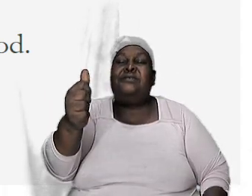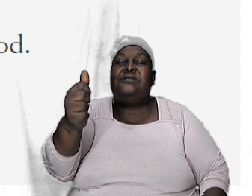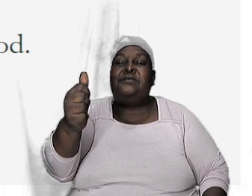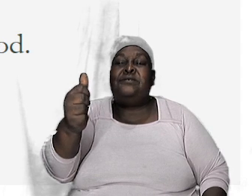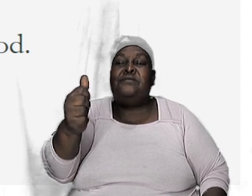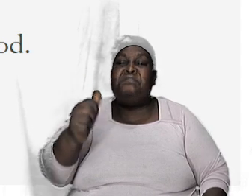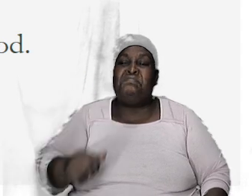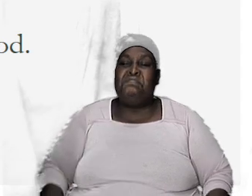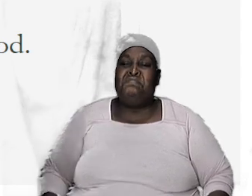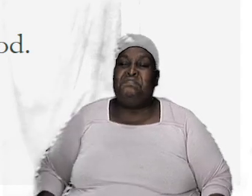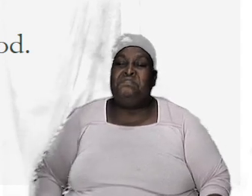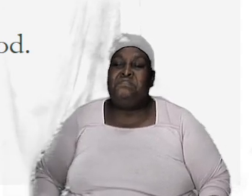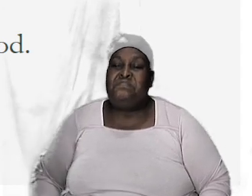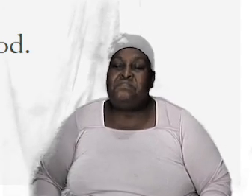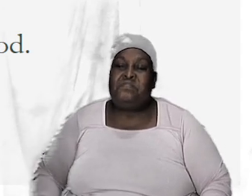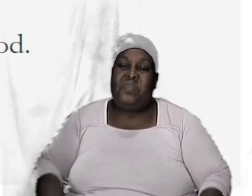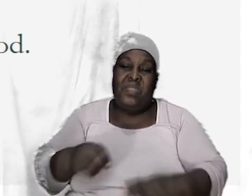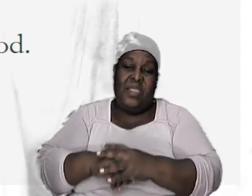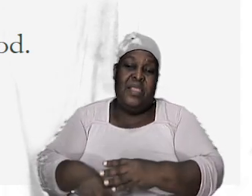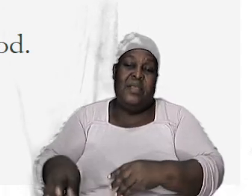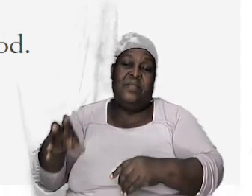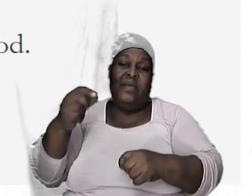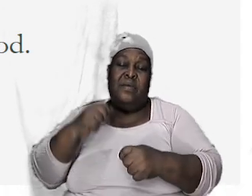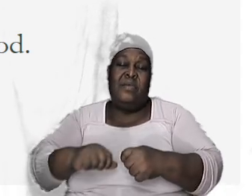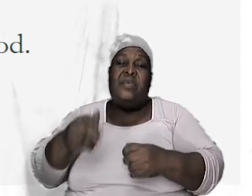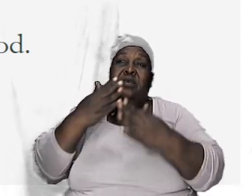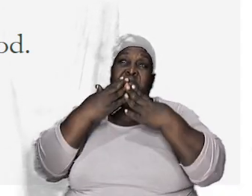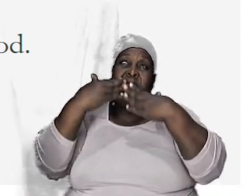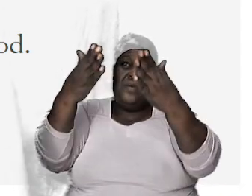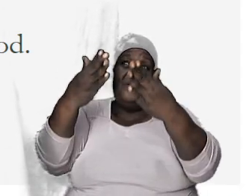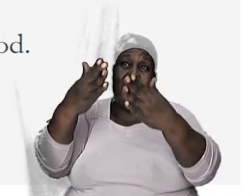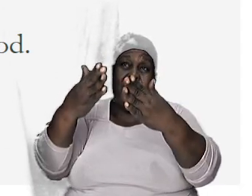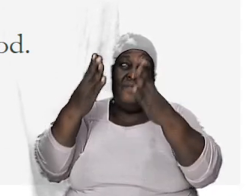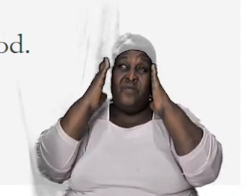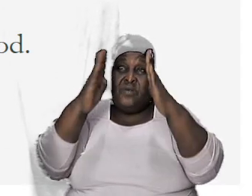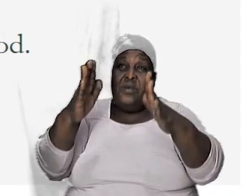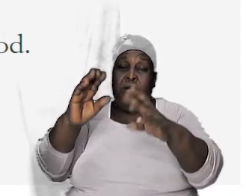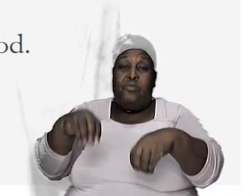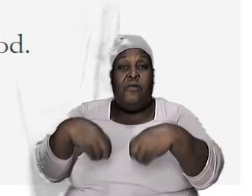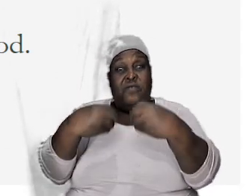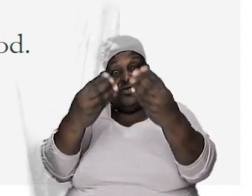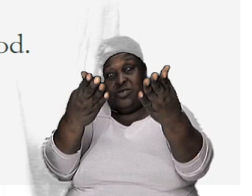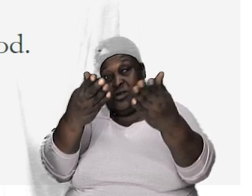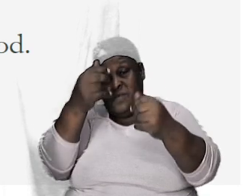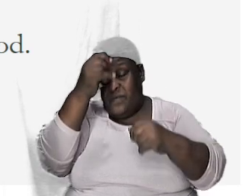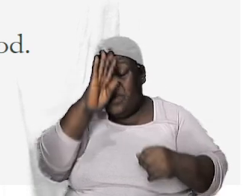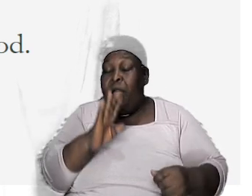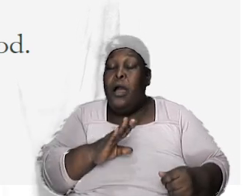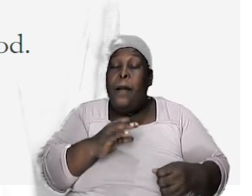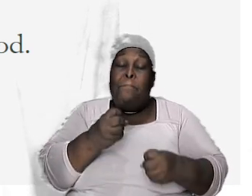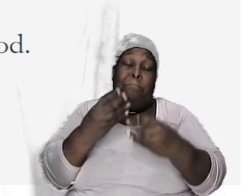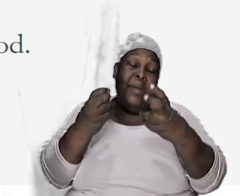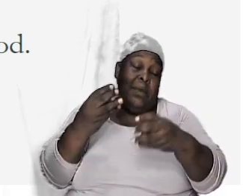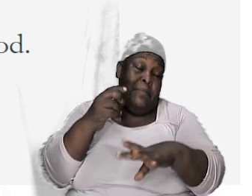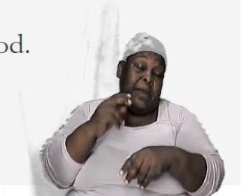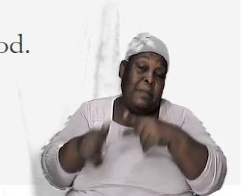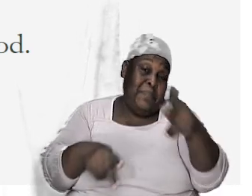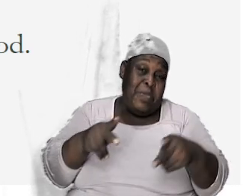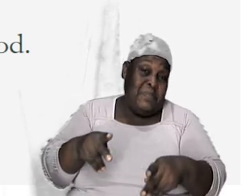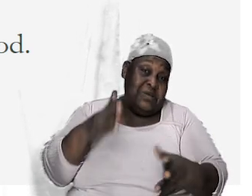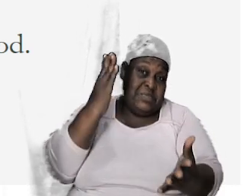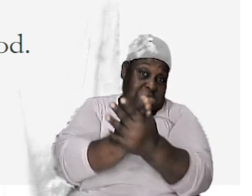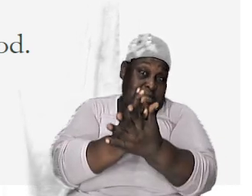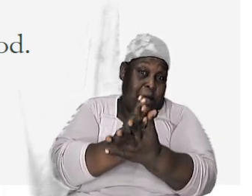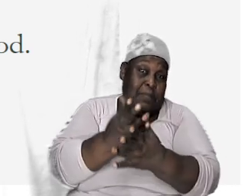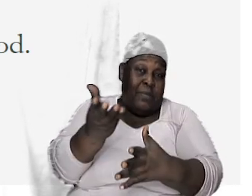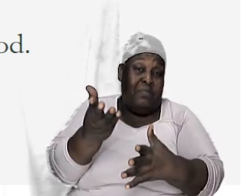In the case of thanksgiving, it focuses on the provision of God. A lot of people are stuck there. All they care about is